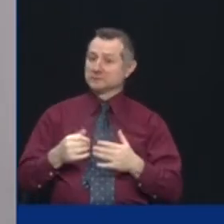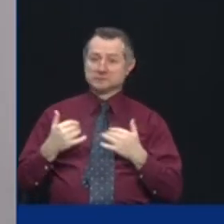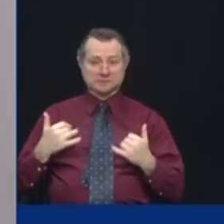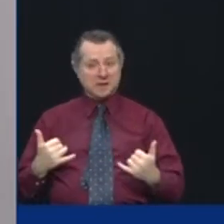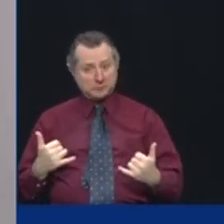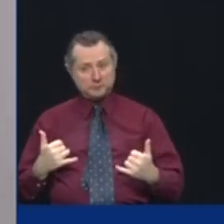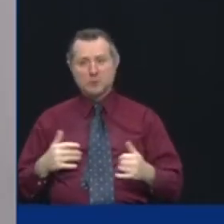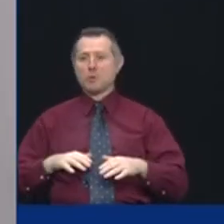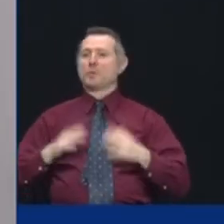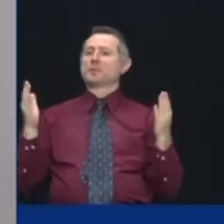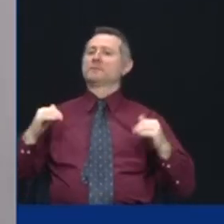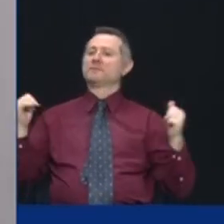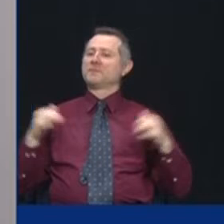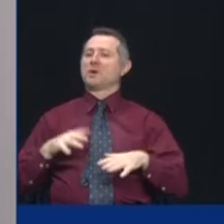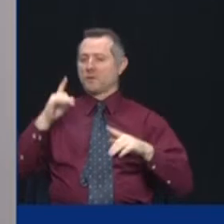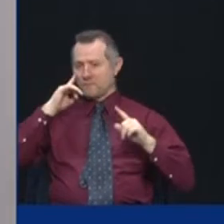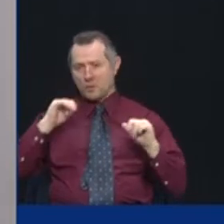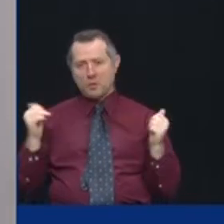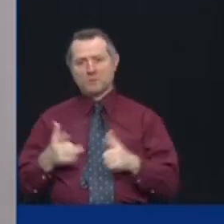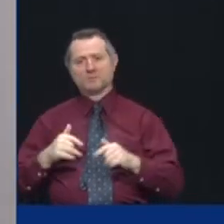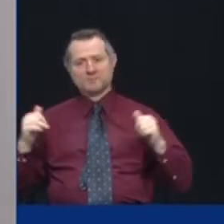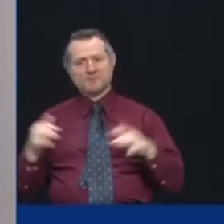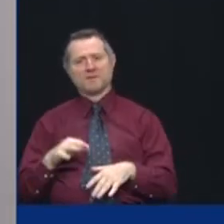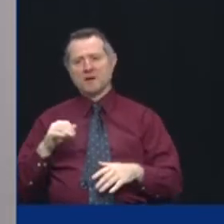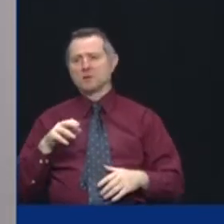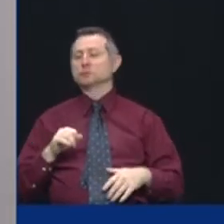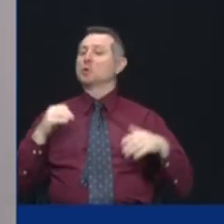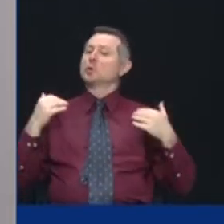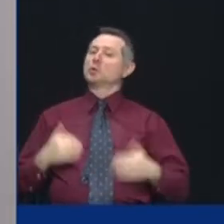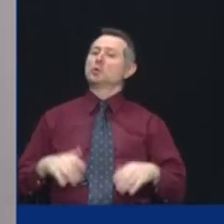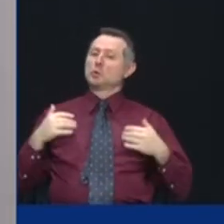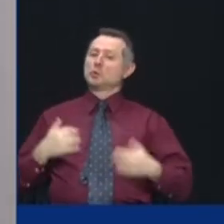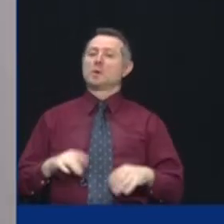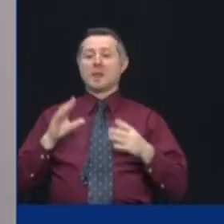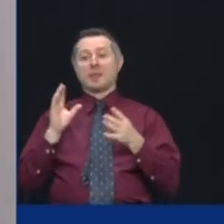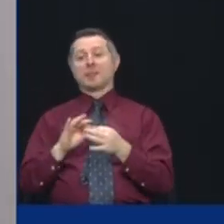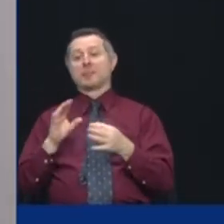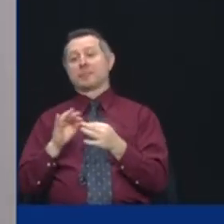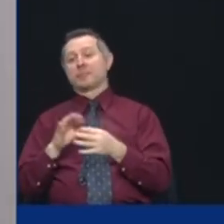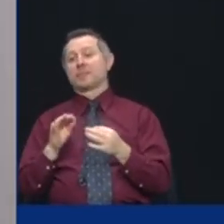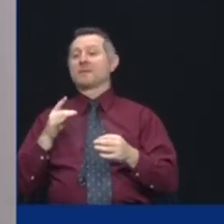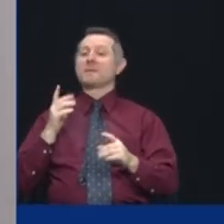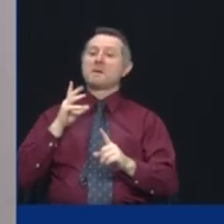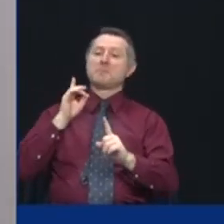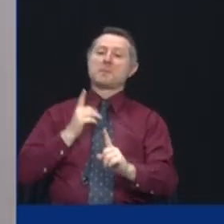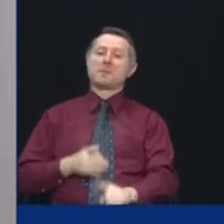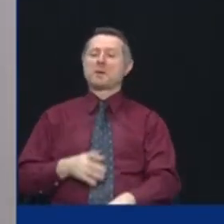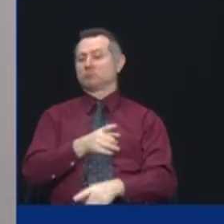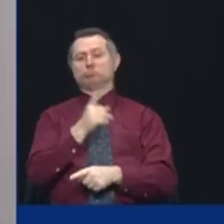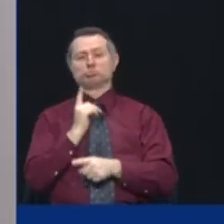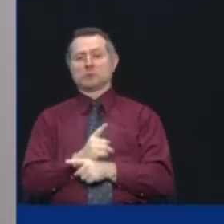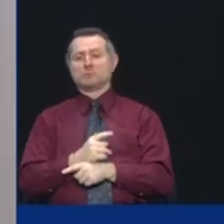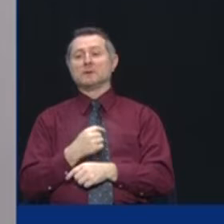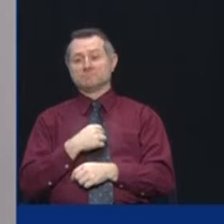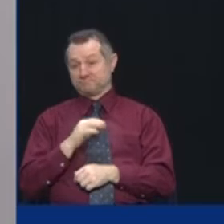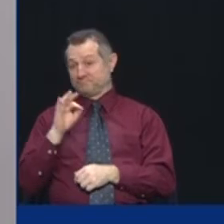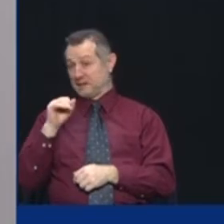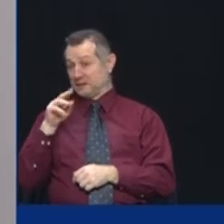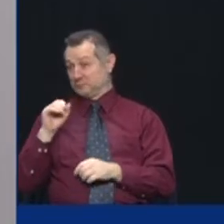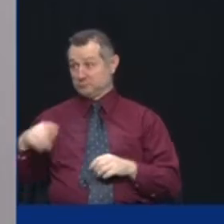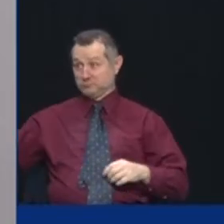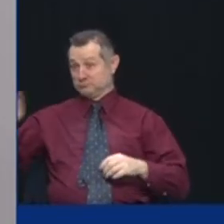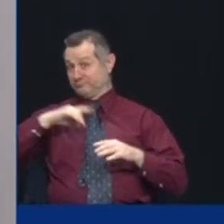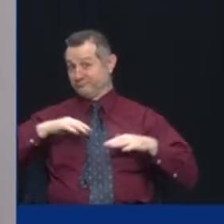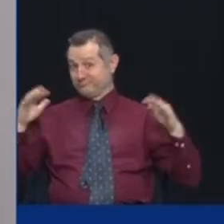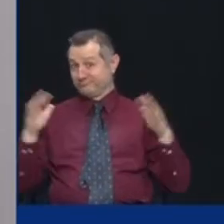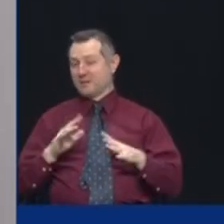for fans. I think you said it well. Fans make the game, and if anybody was watching